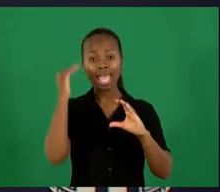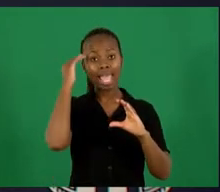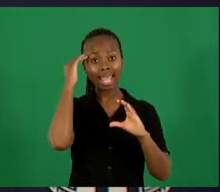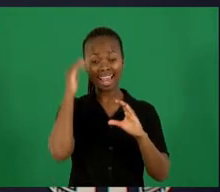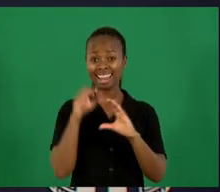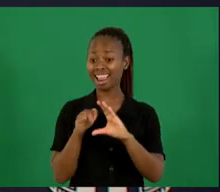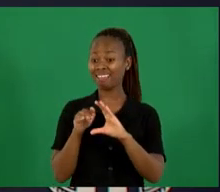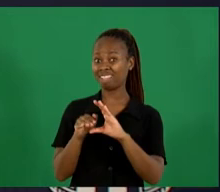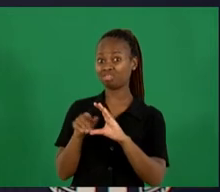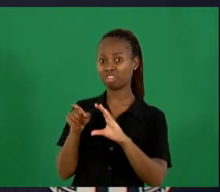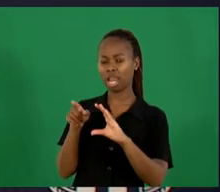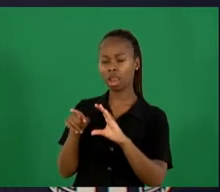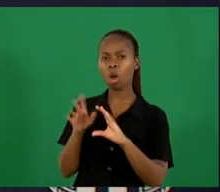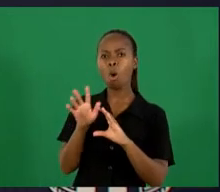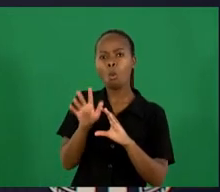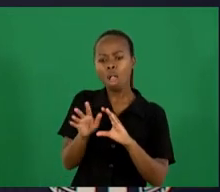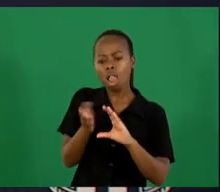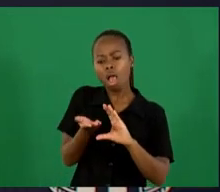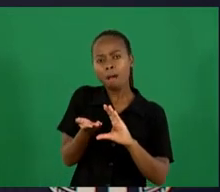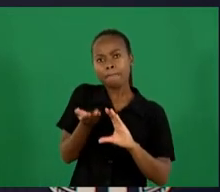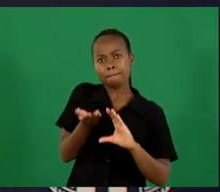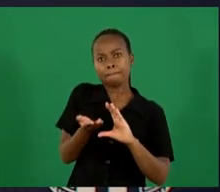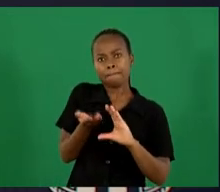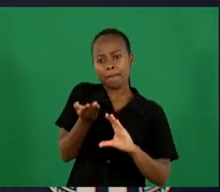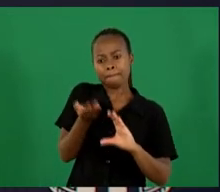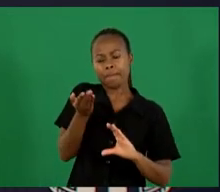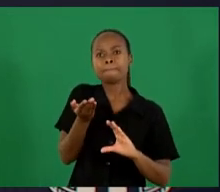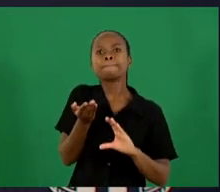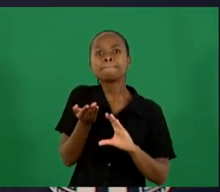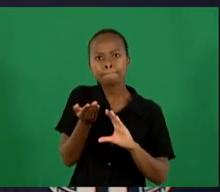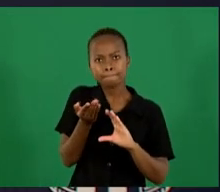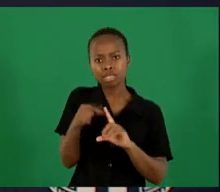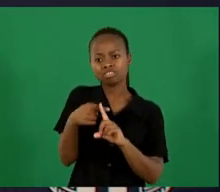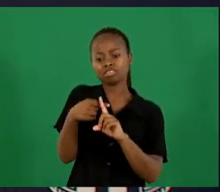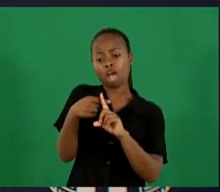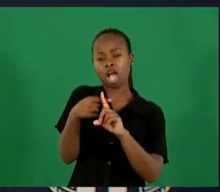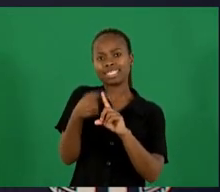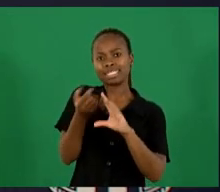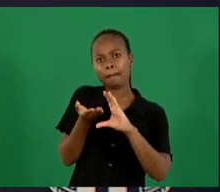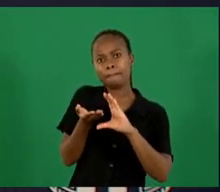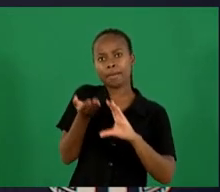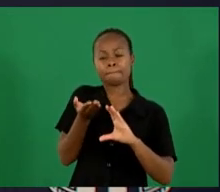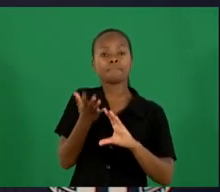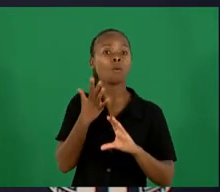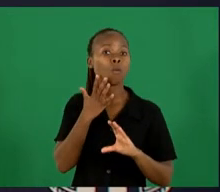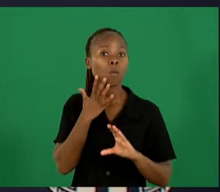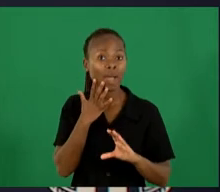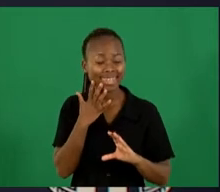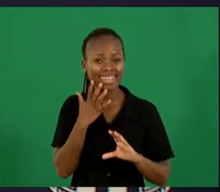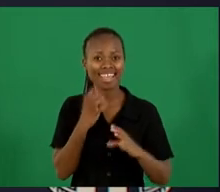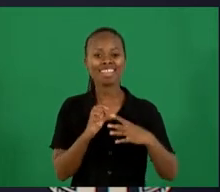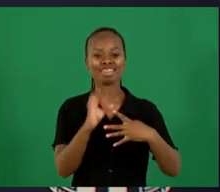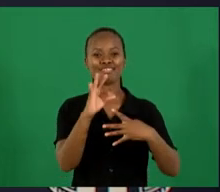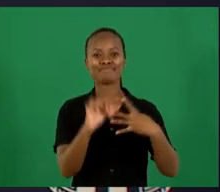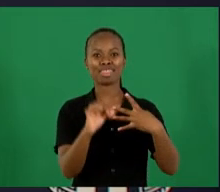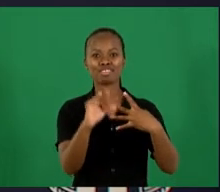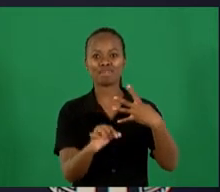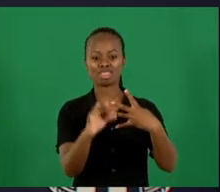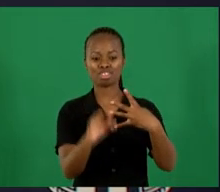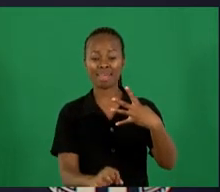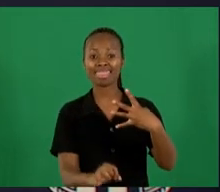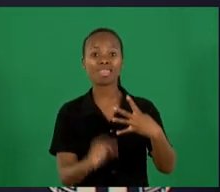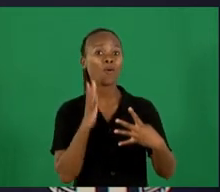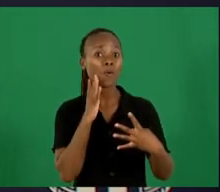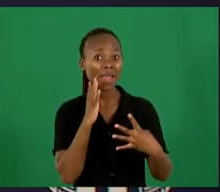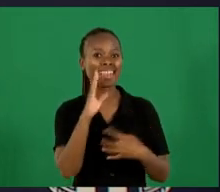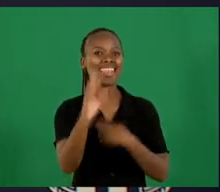to sustainably revert to the midpoint of the target range by the fourth quarter of 2024.